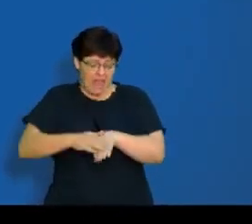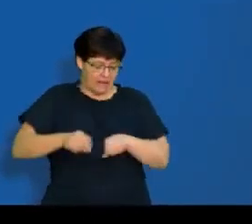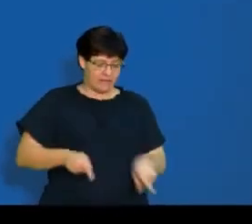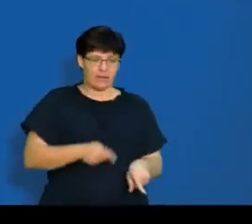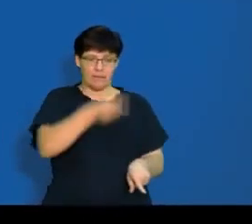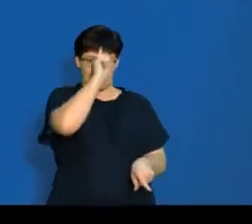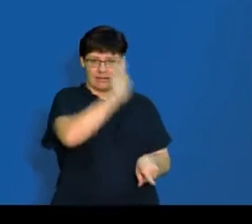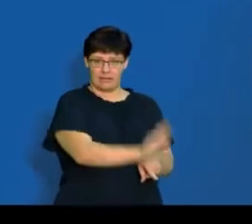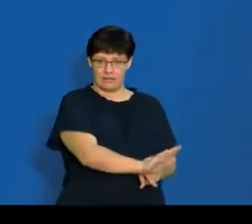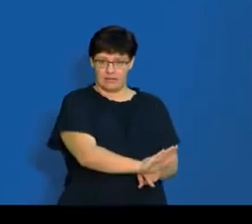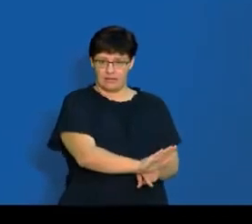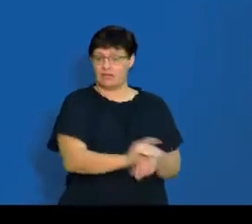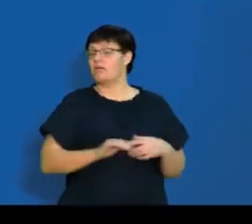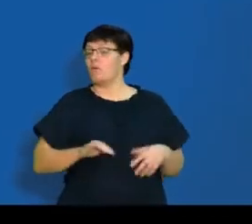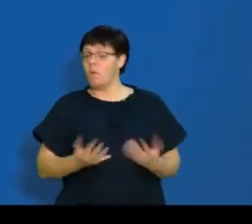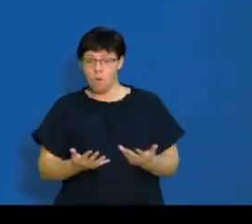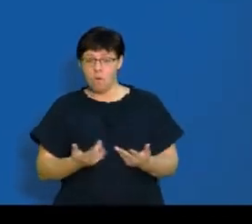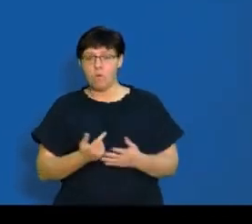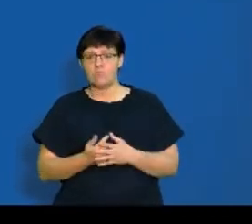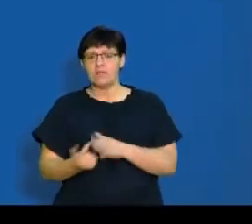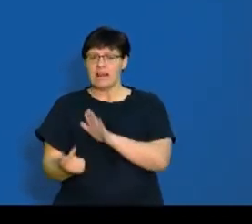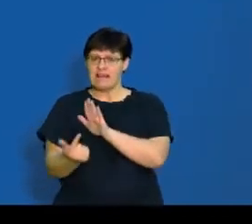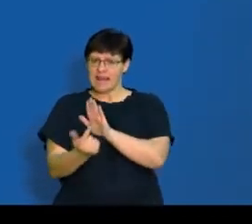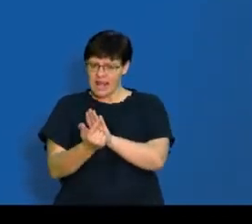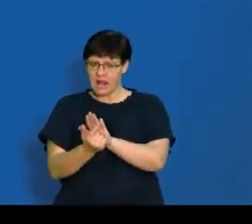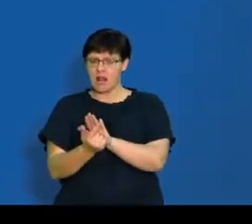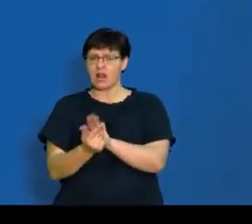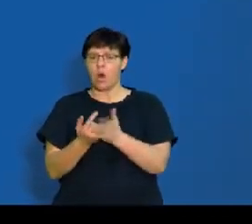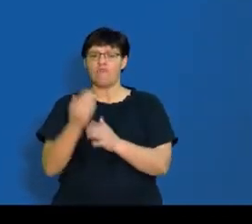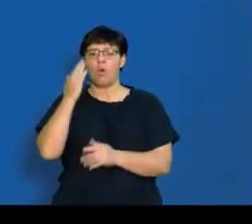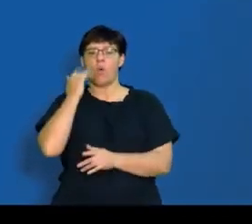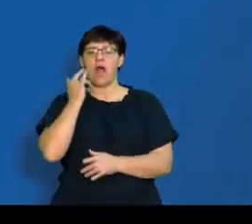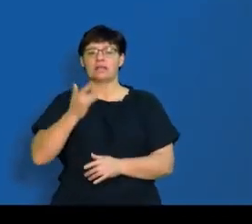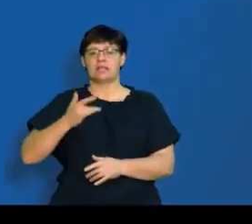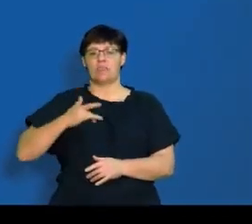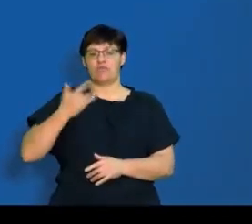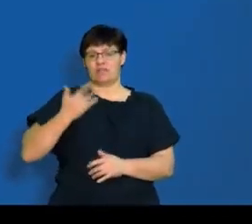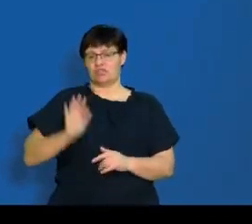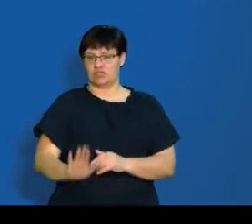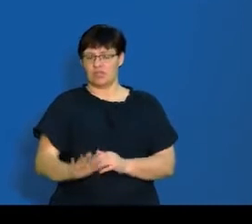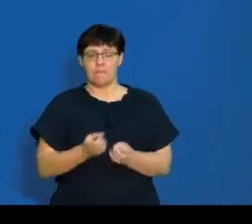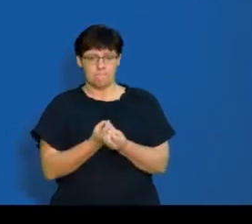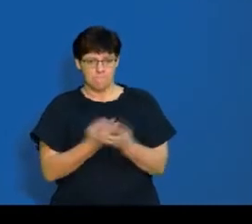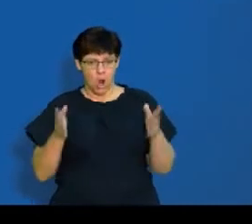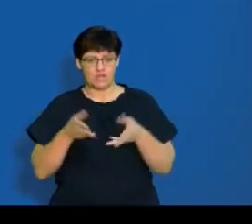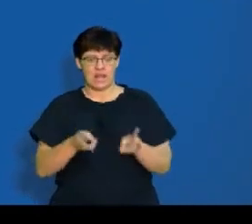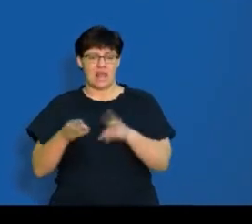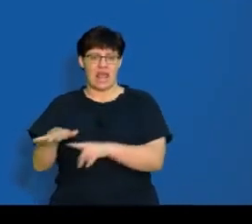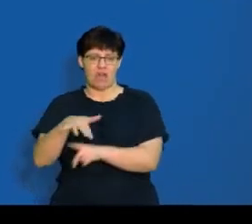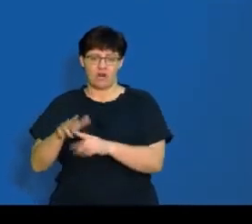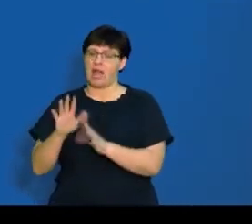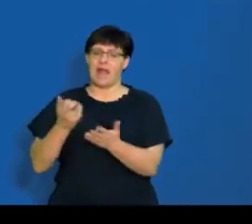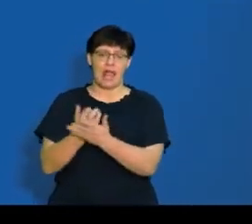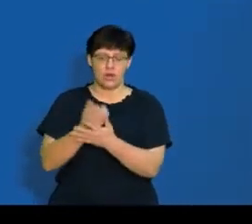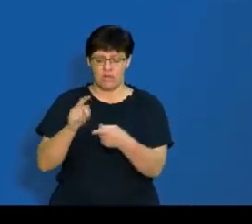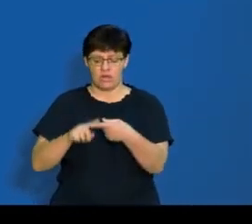Africans. Or you could say it was a legal entrenchment of white privilege in most spheres, such as